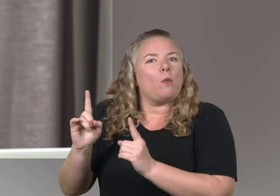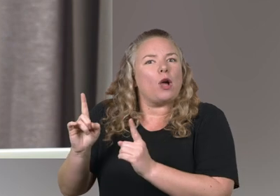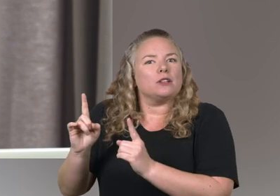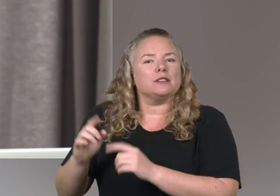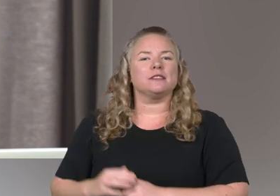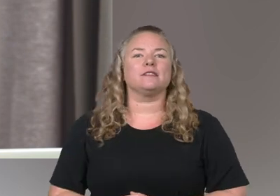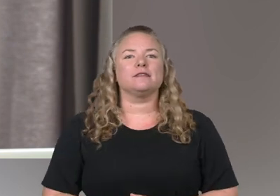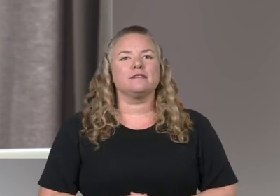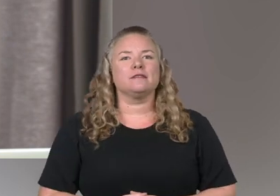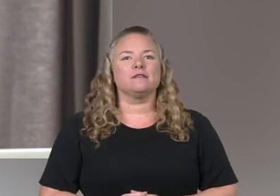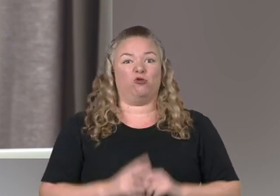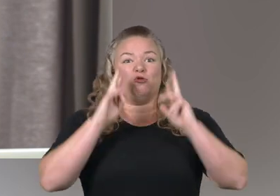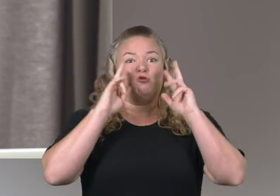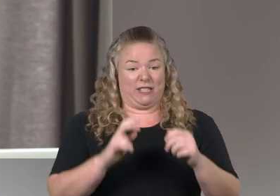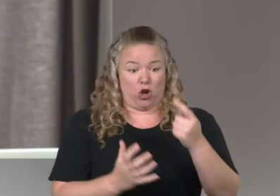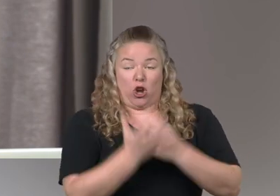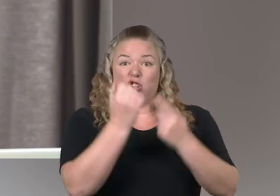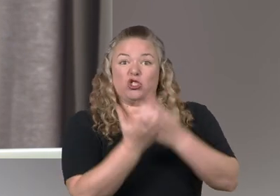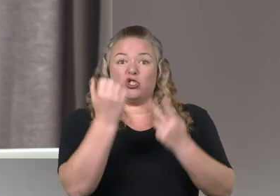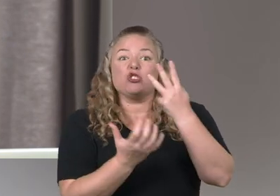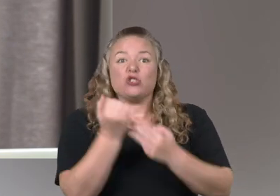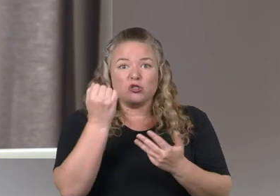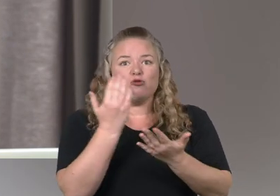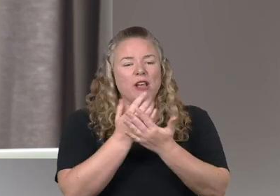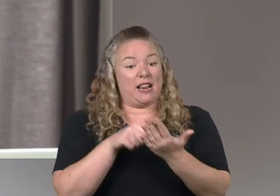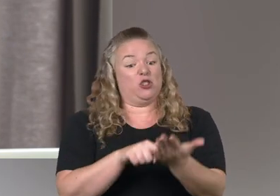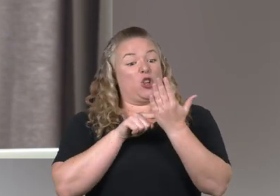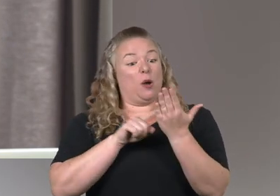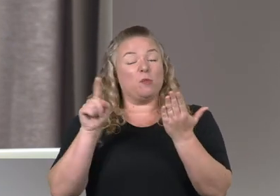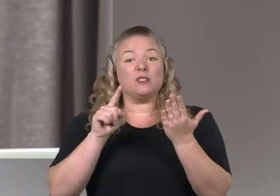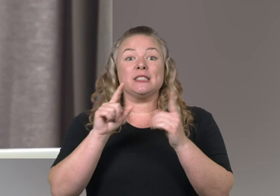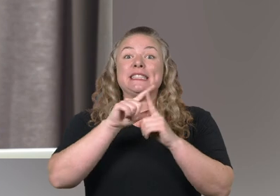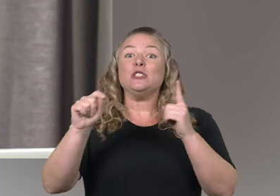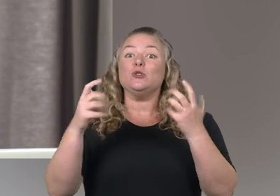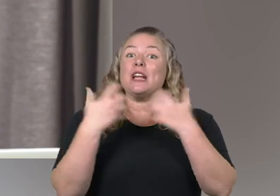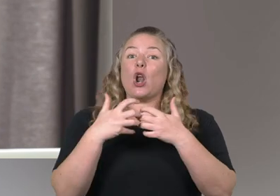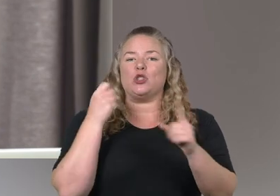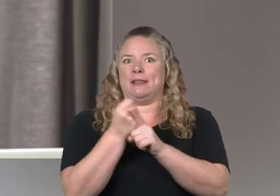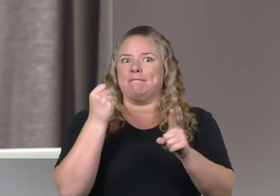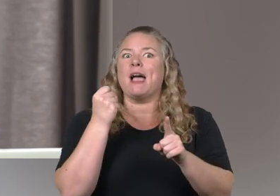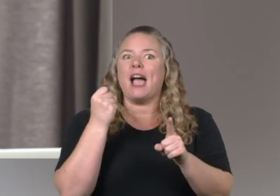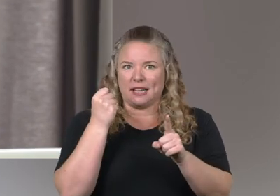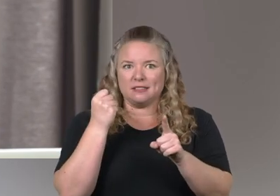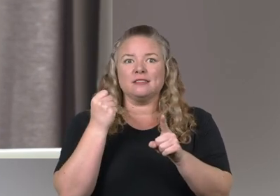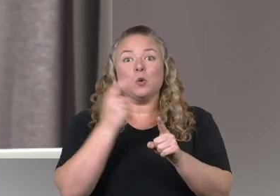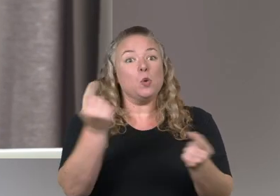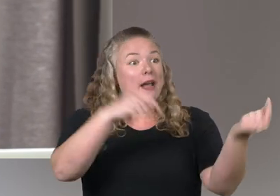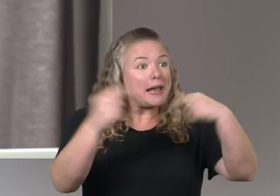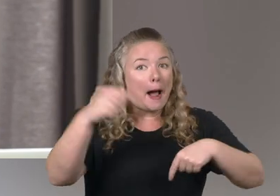really highlighted the impact of digital technology, not only on visitors and participants